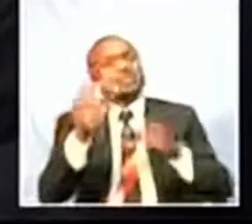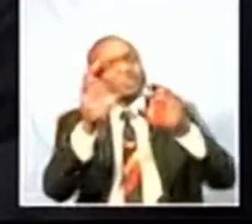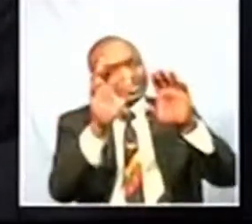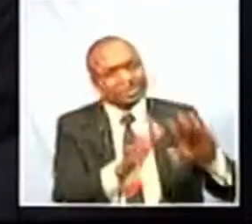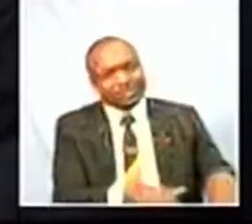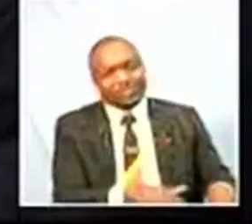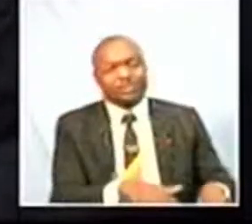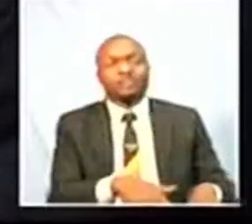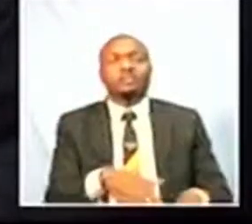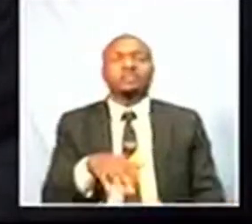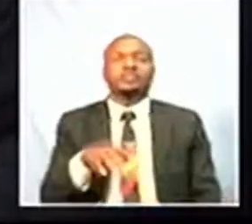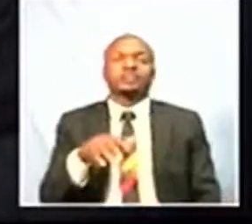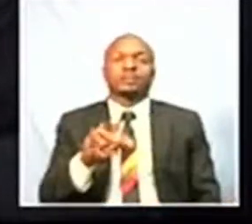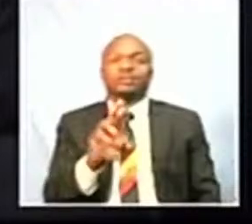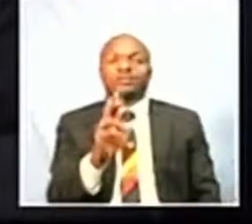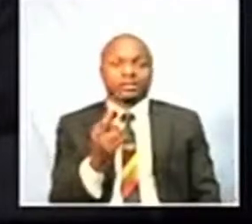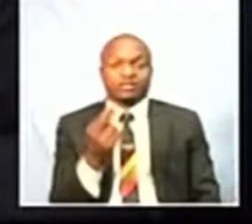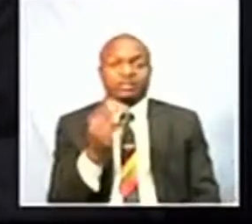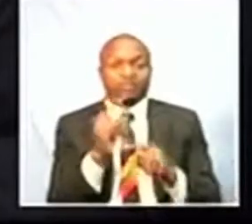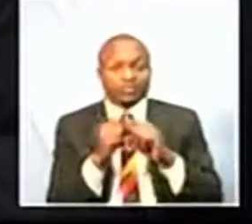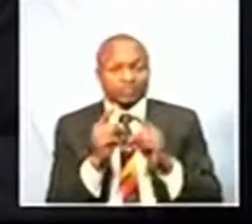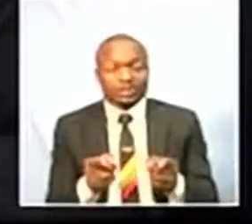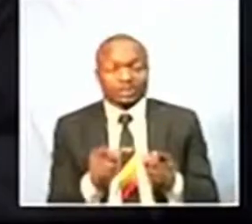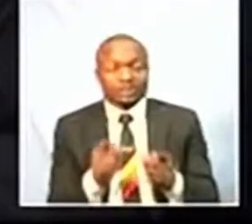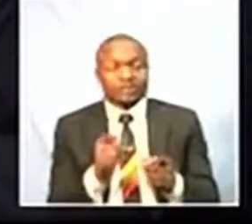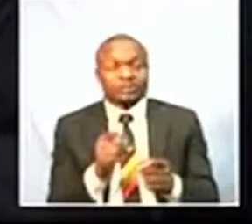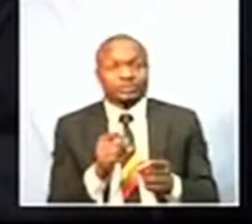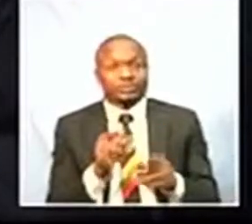a retention. But you leave a retention,